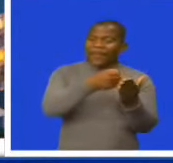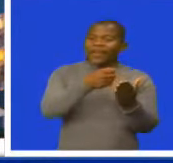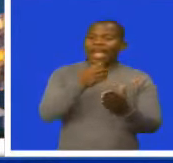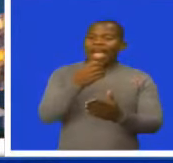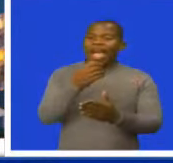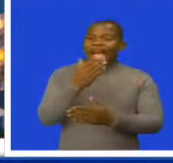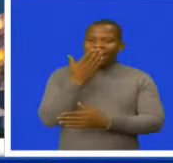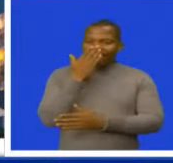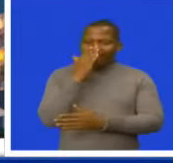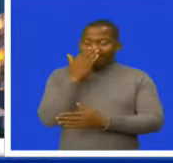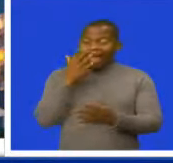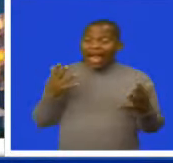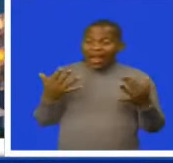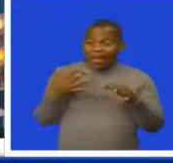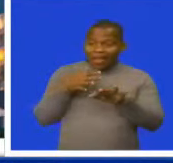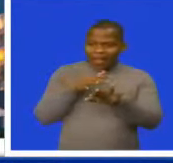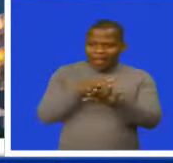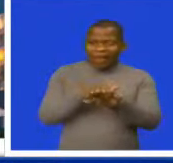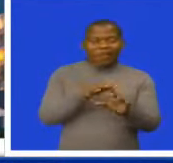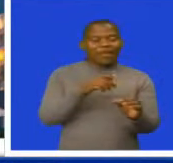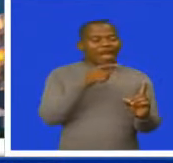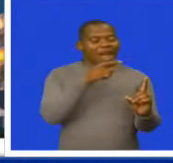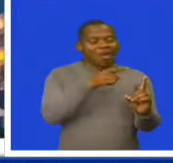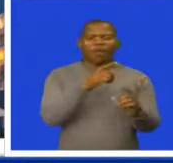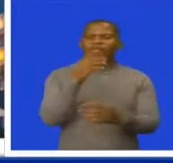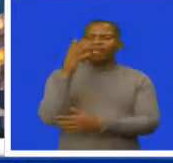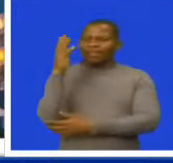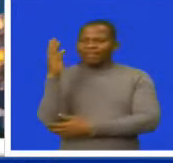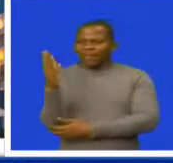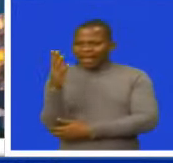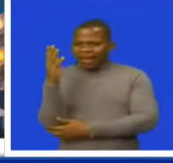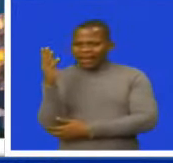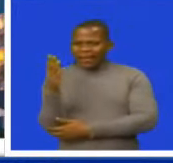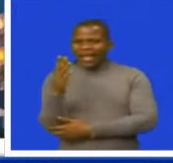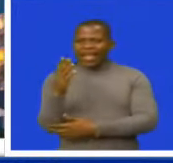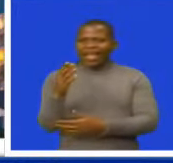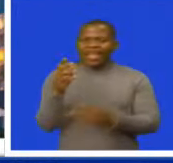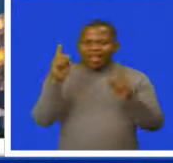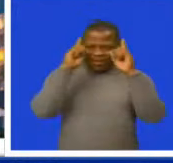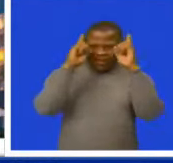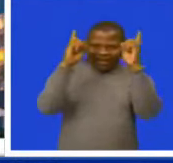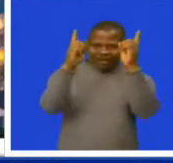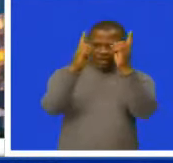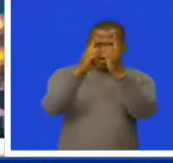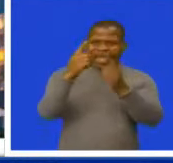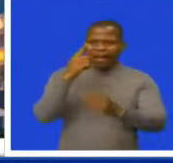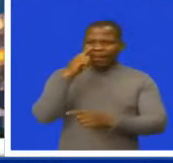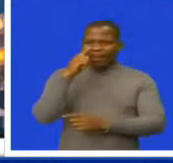hlobo ligoqoda ke futhi netifundo temakolishi lebesoloke lidenda kusukela kucalele nyanga.